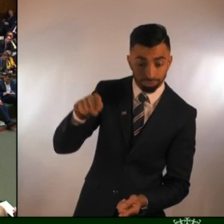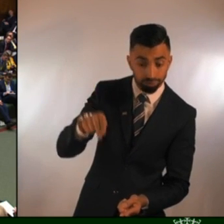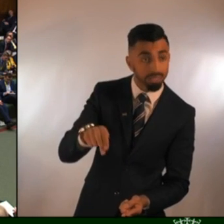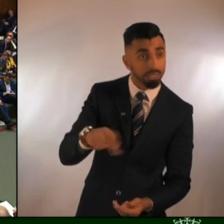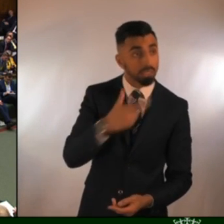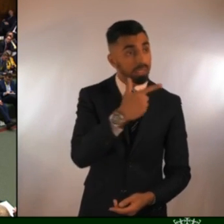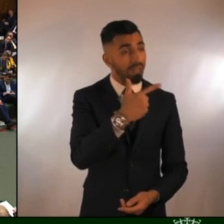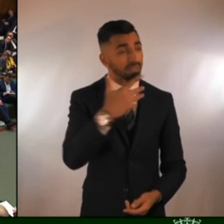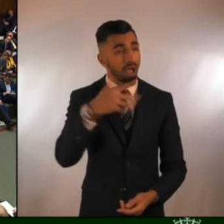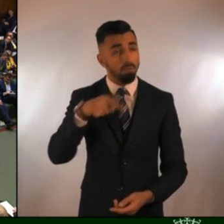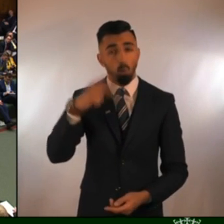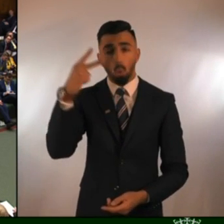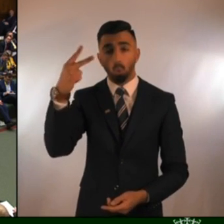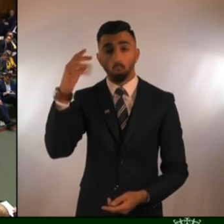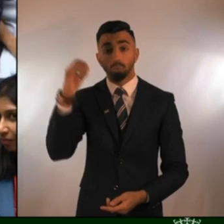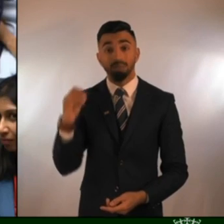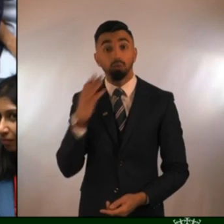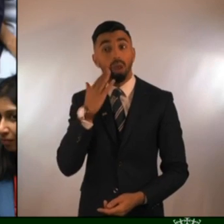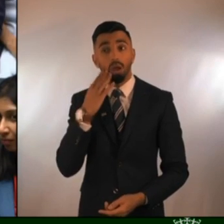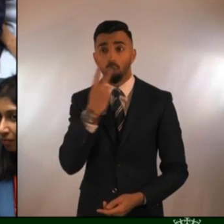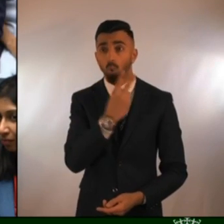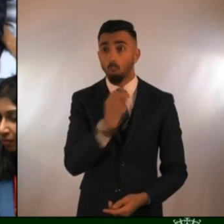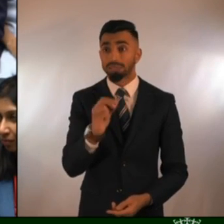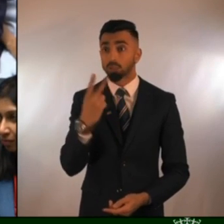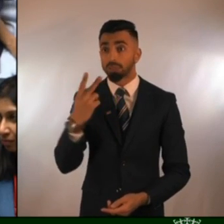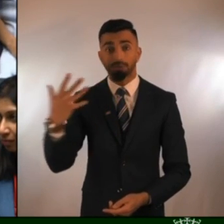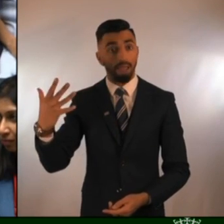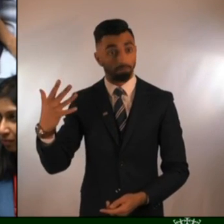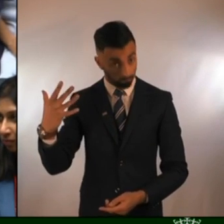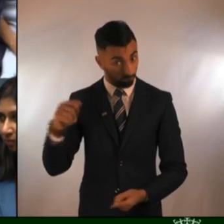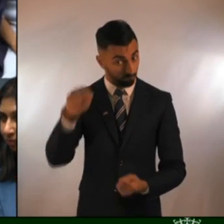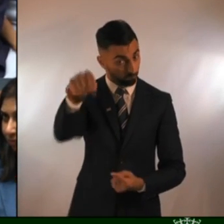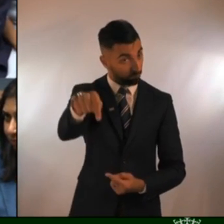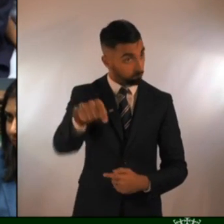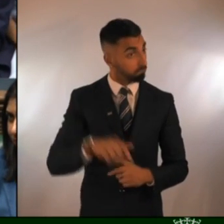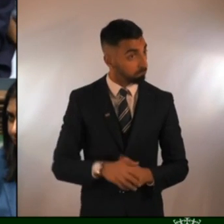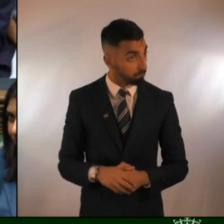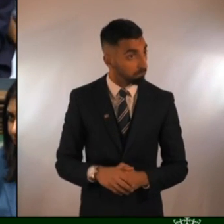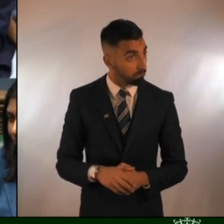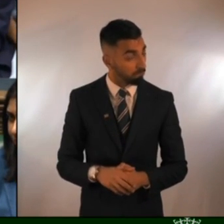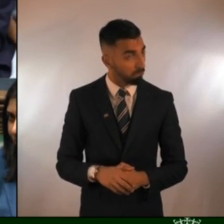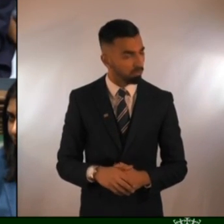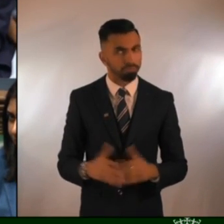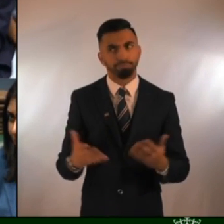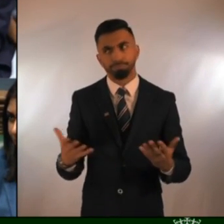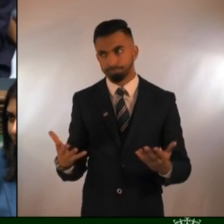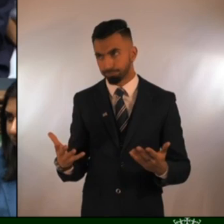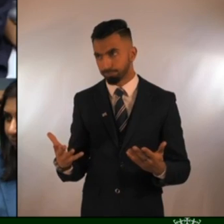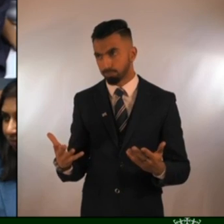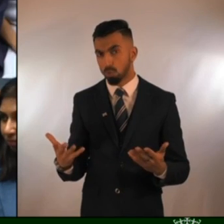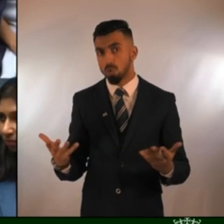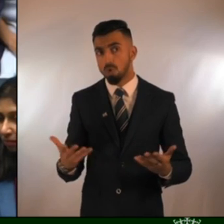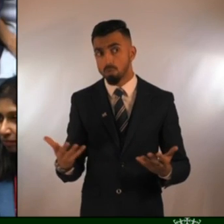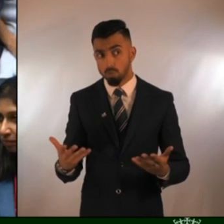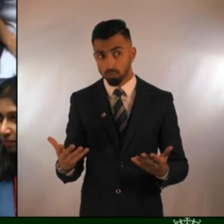75.2% in 24-25. I'm sure the House will understand that given how urgently we've developed